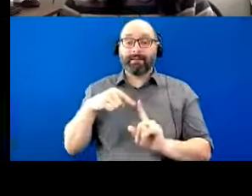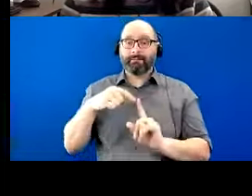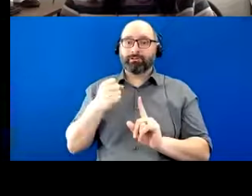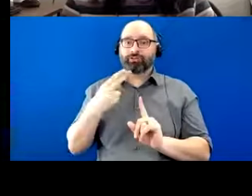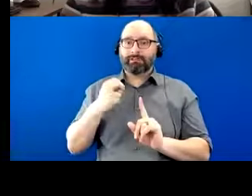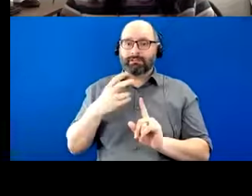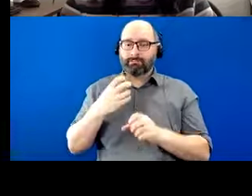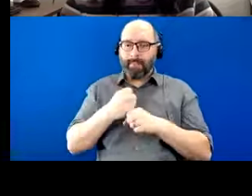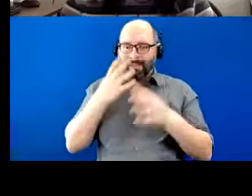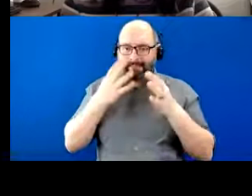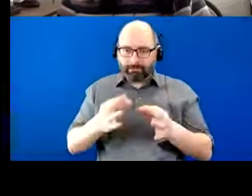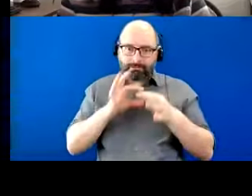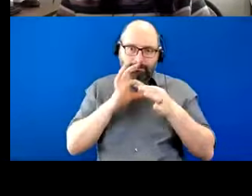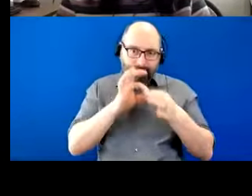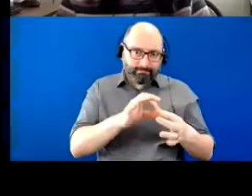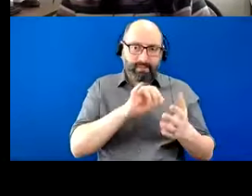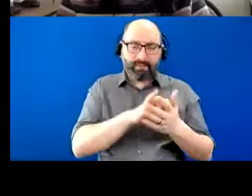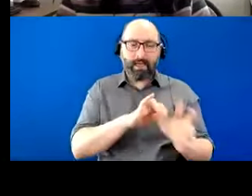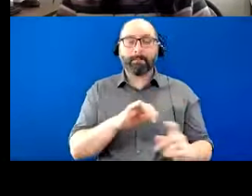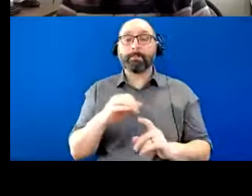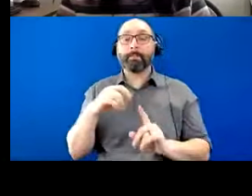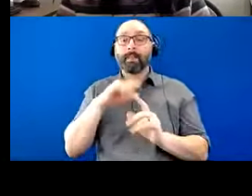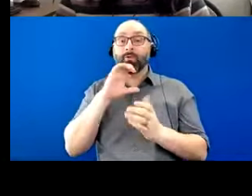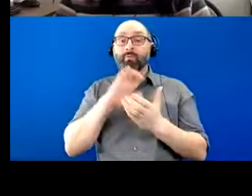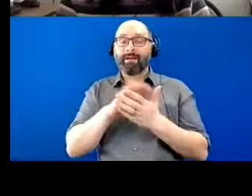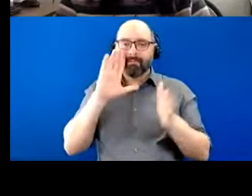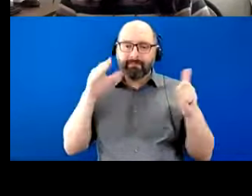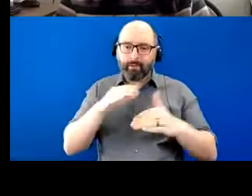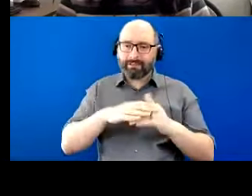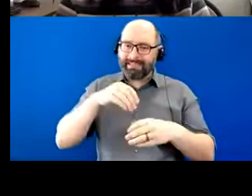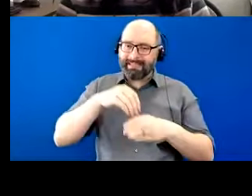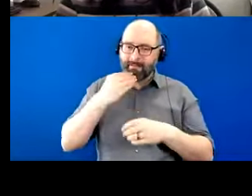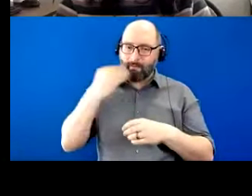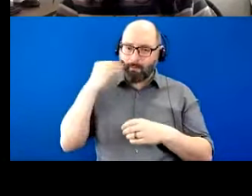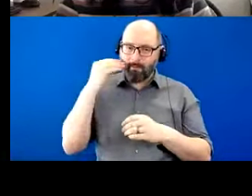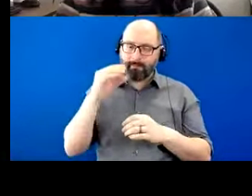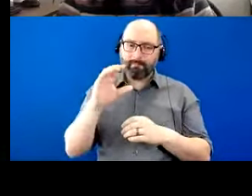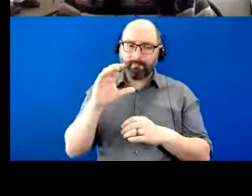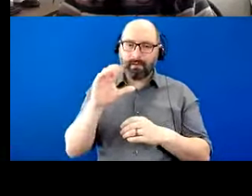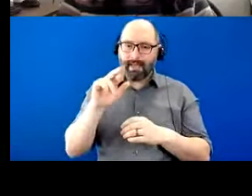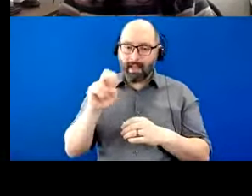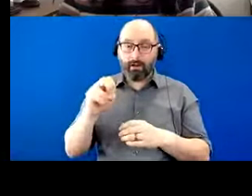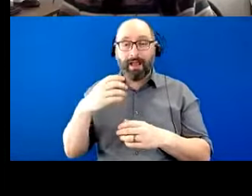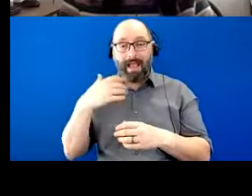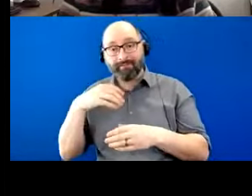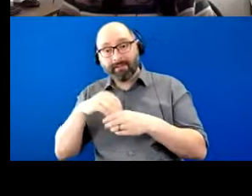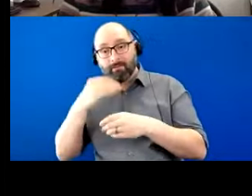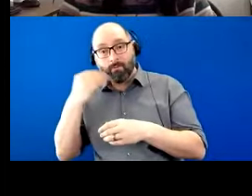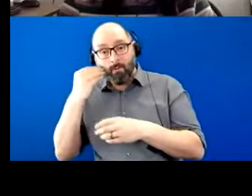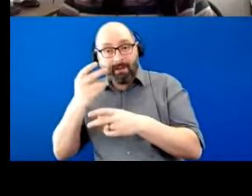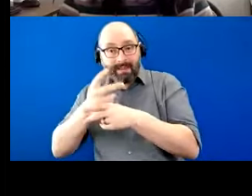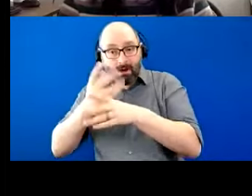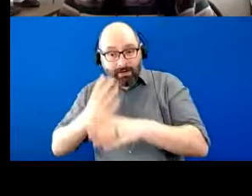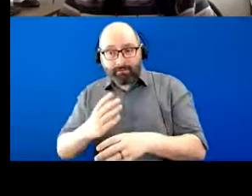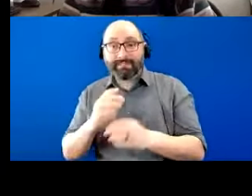well. And she really focused on the in-home care, so having hired caregivers. And she was able to plan